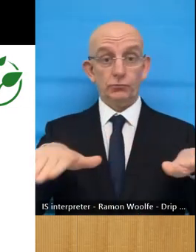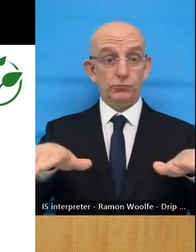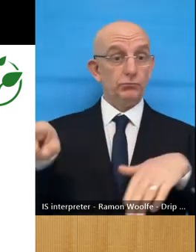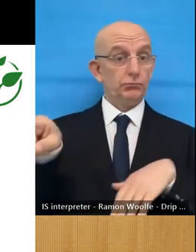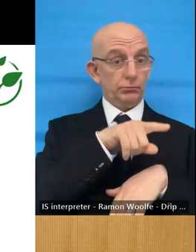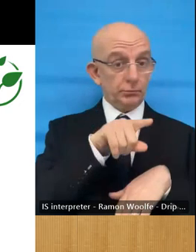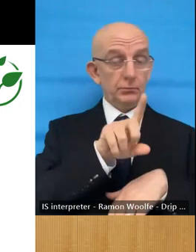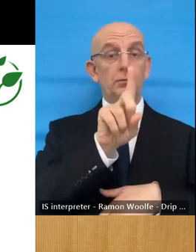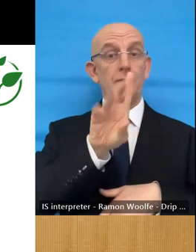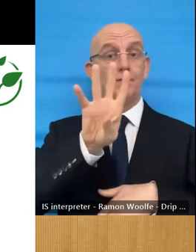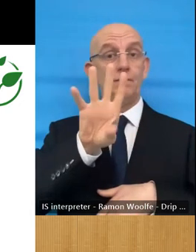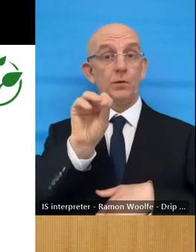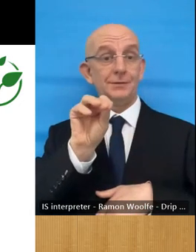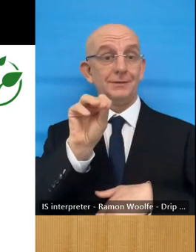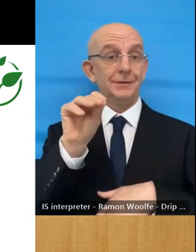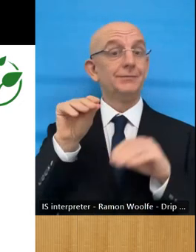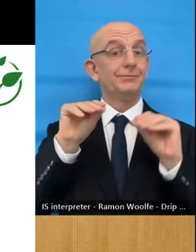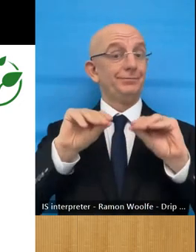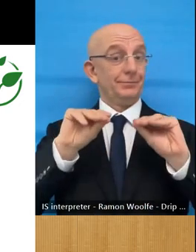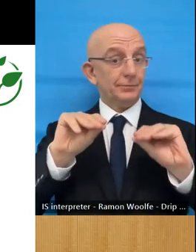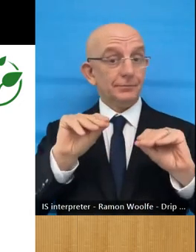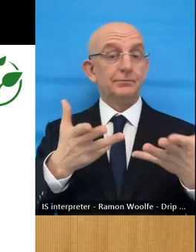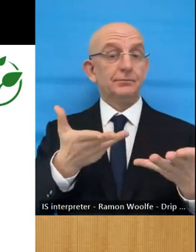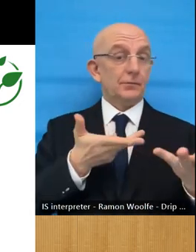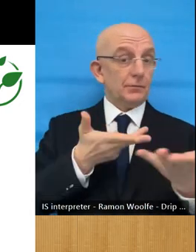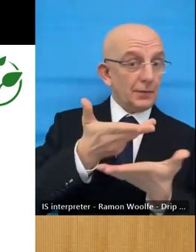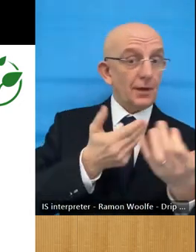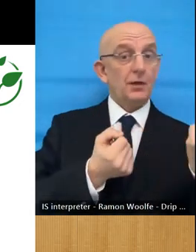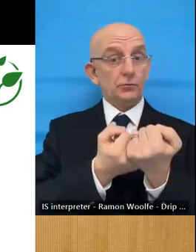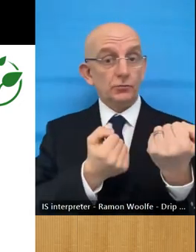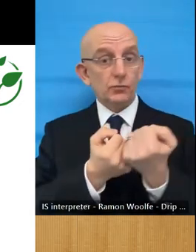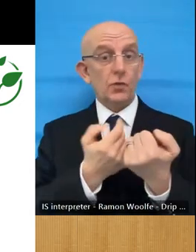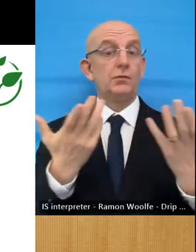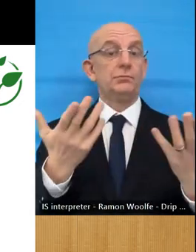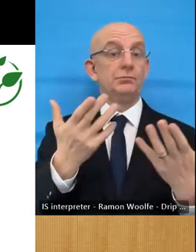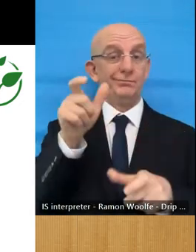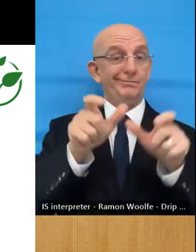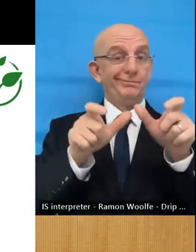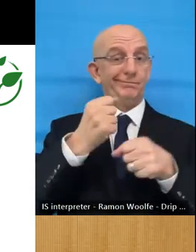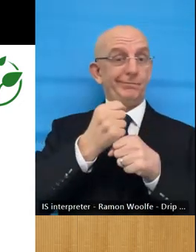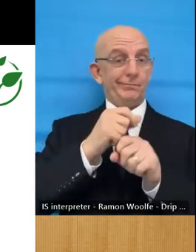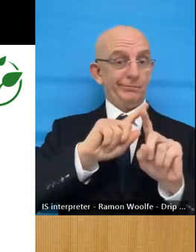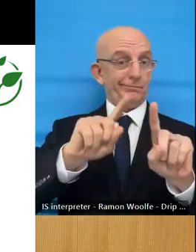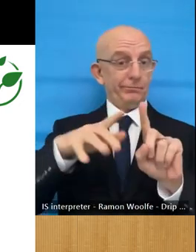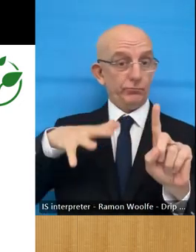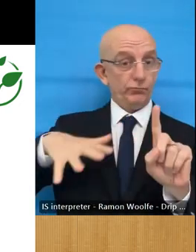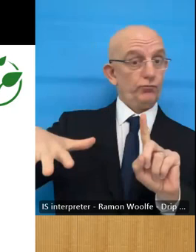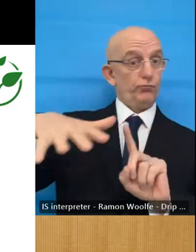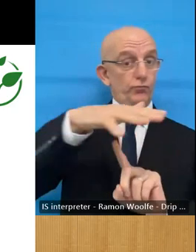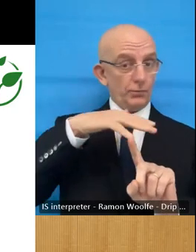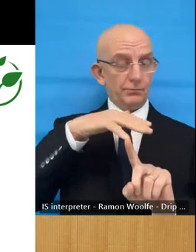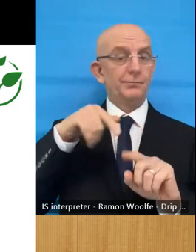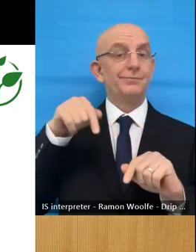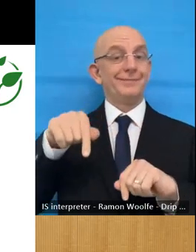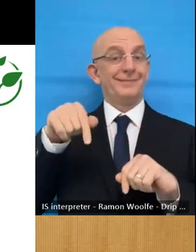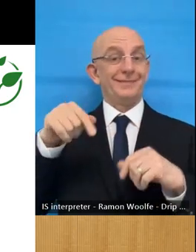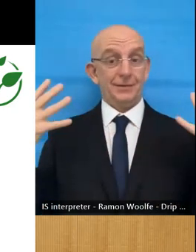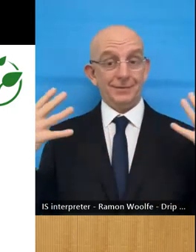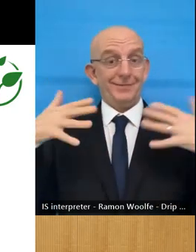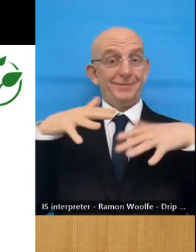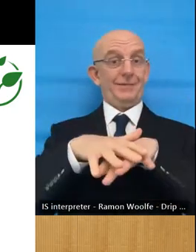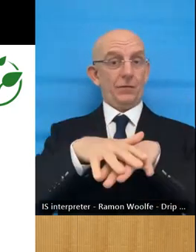SZU Ungargasse embraces a multicultural community of 34 nationalities and 13 religions.